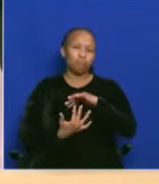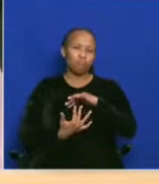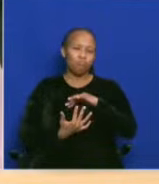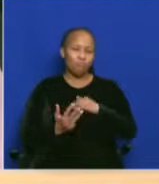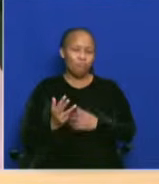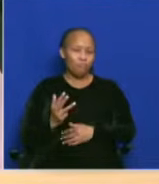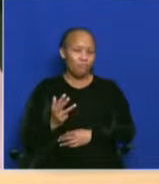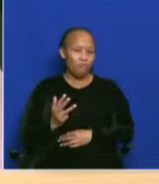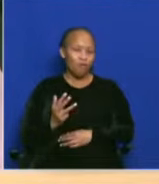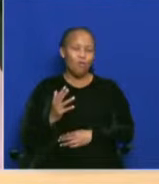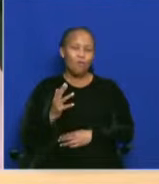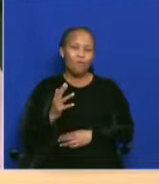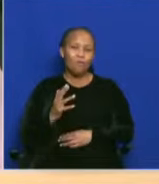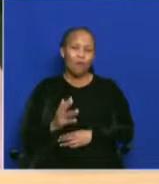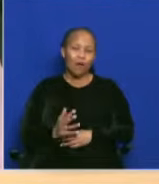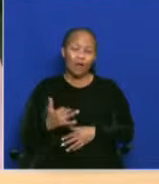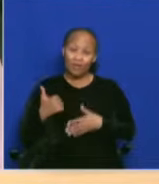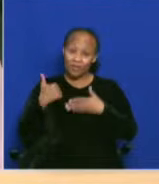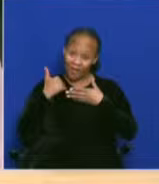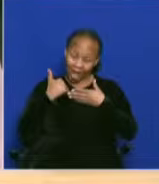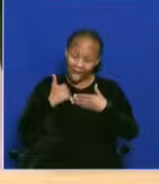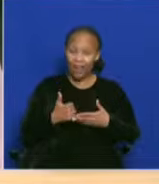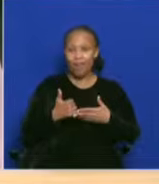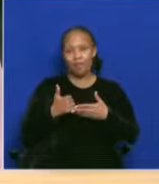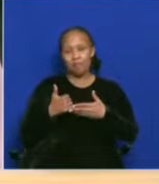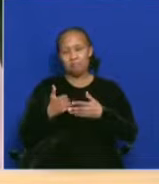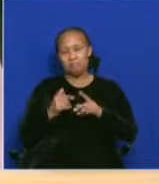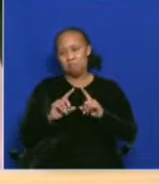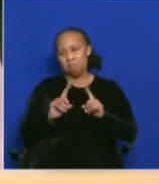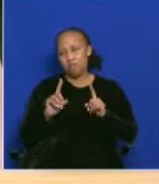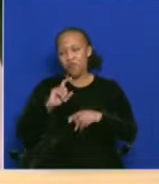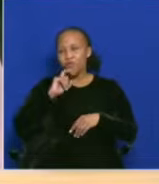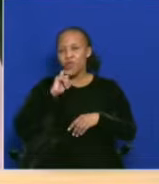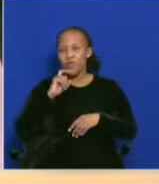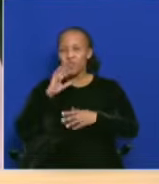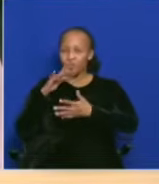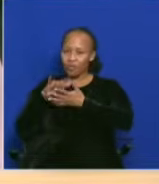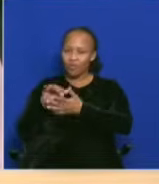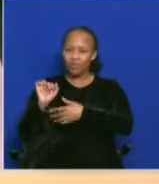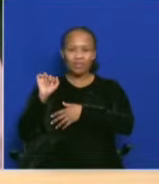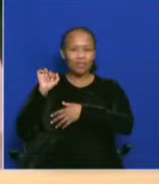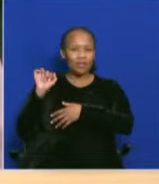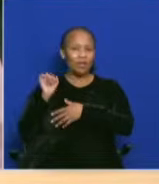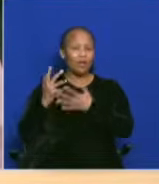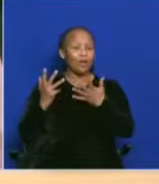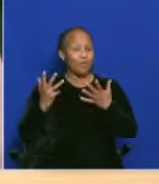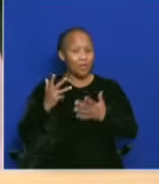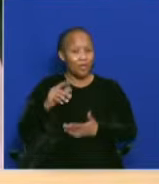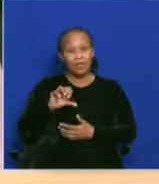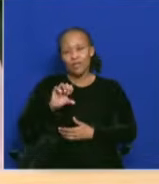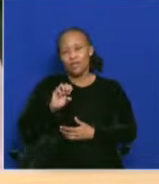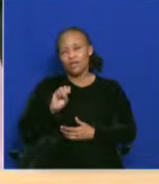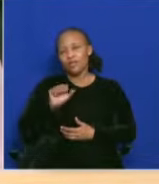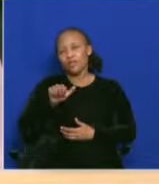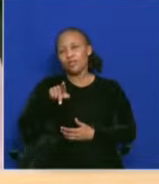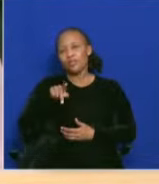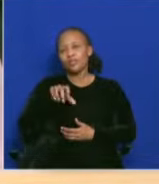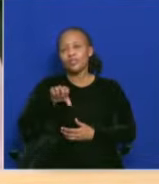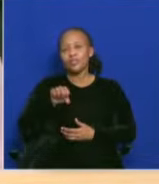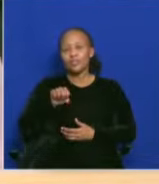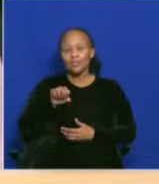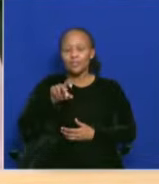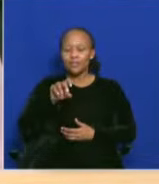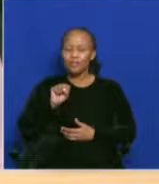using his position in the SAPS? For example, the one where he said, I'll speak to J. Reed or